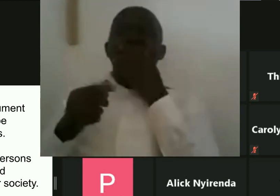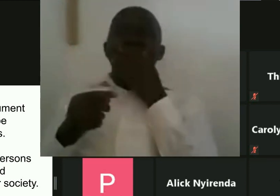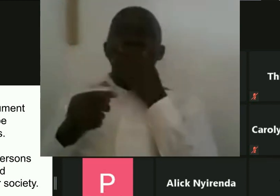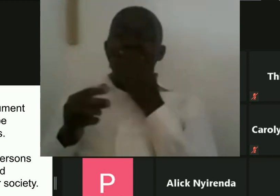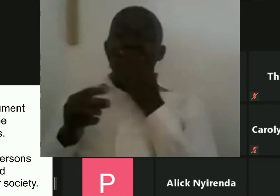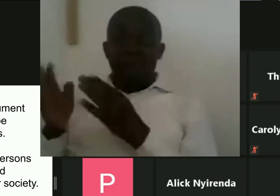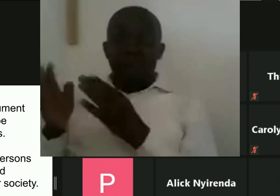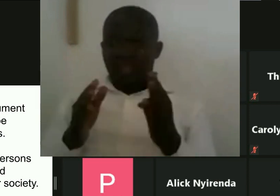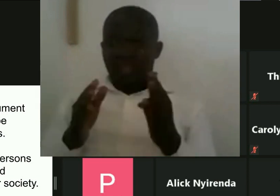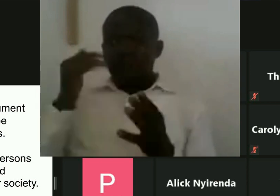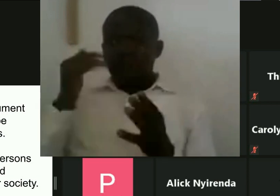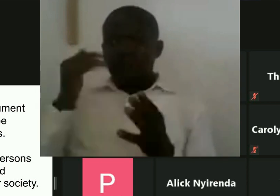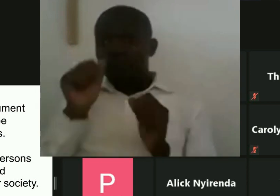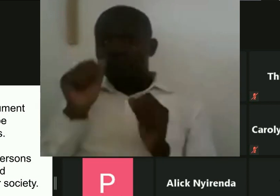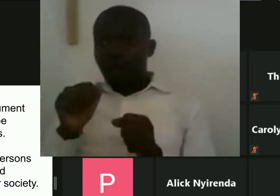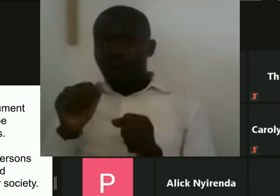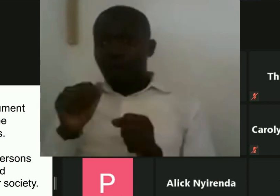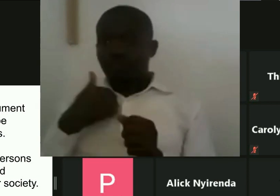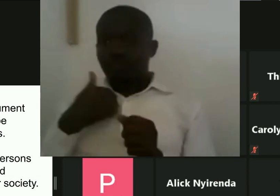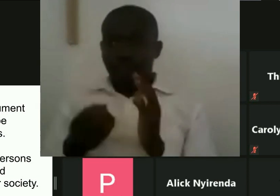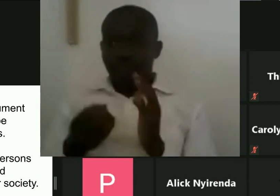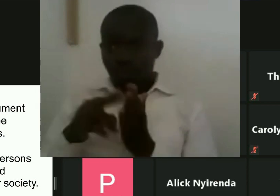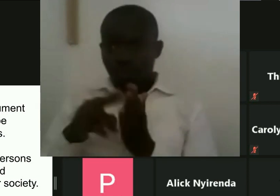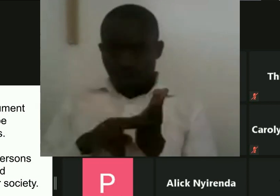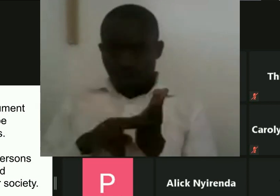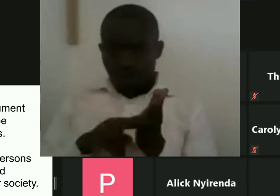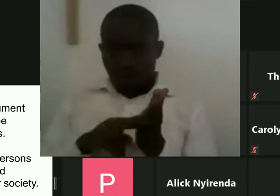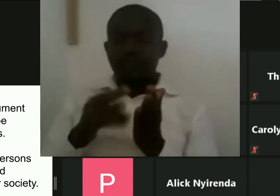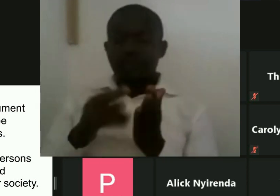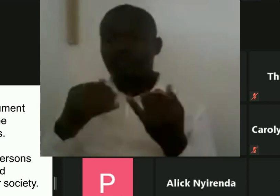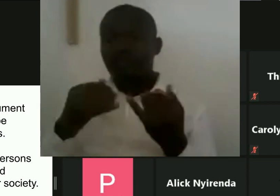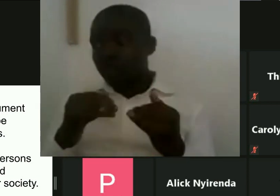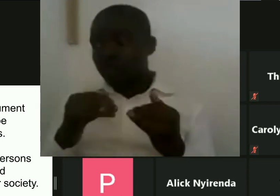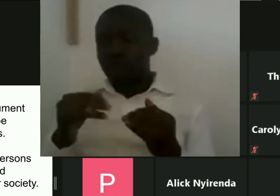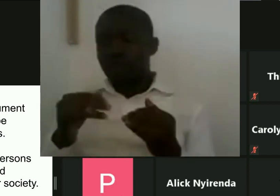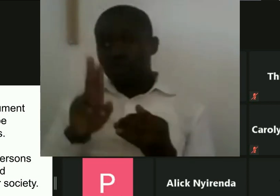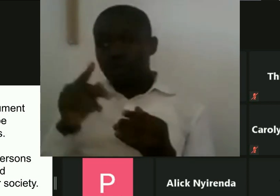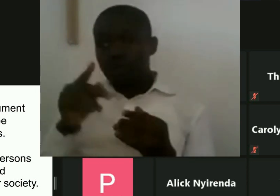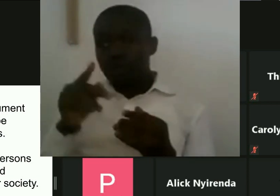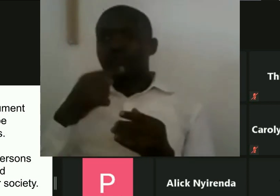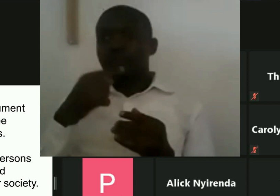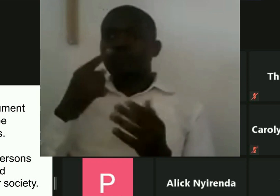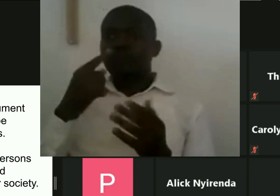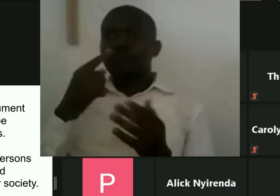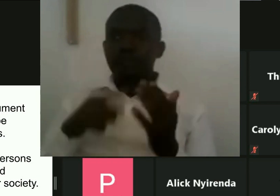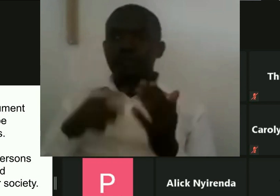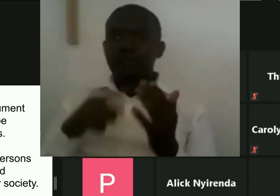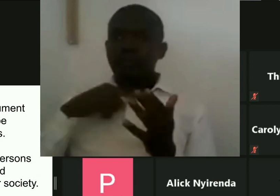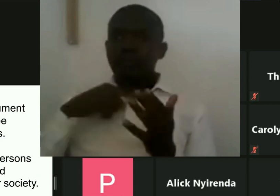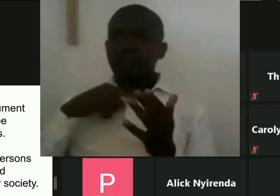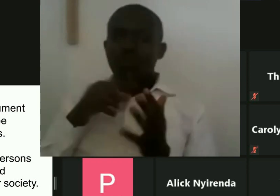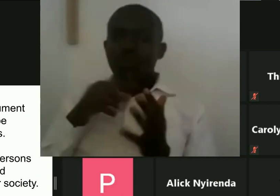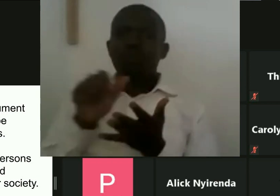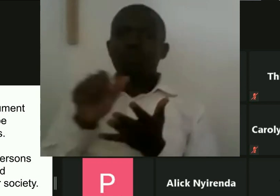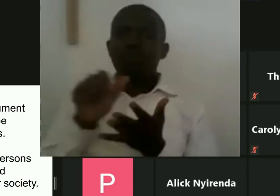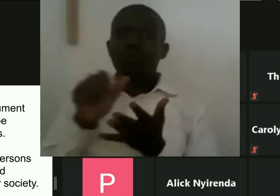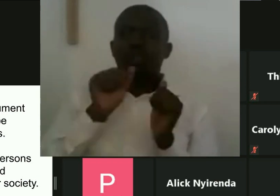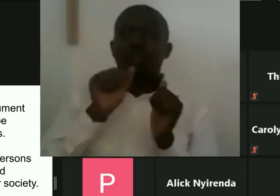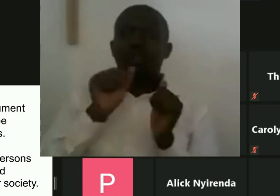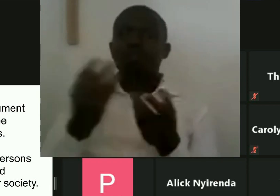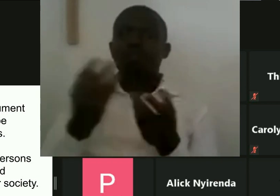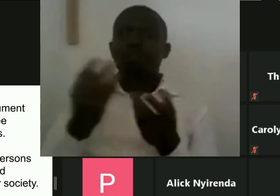at sustainability, we are looking at change. In normal research, we make proposal, we make recommendation for certain things to be carried